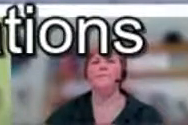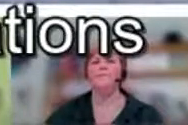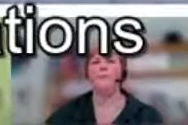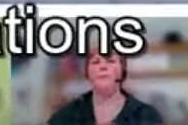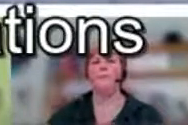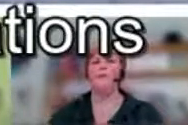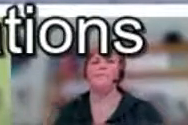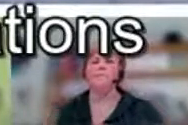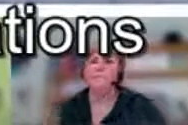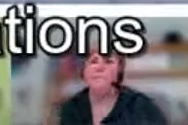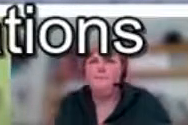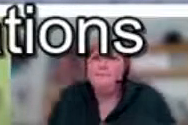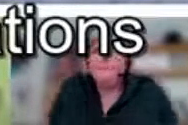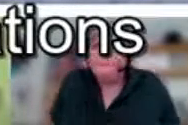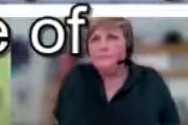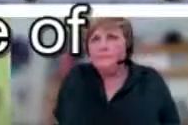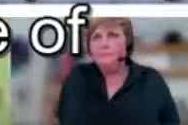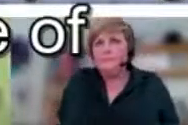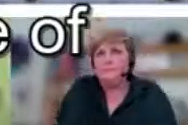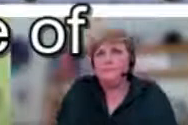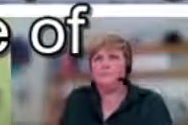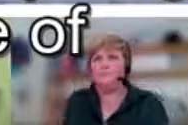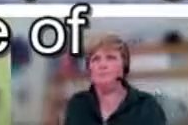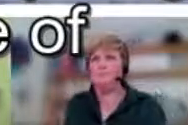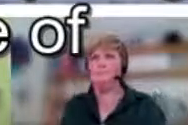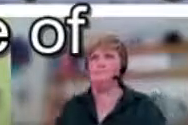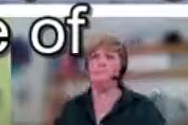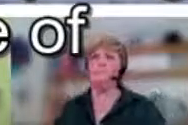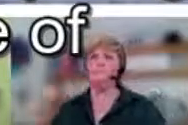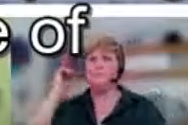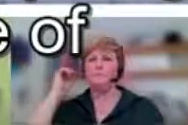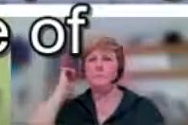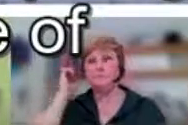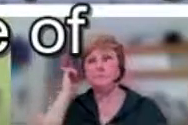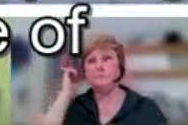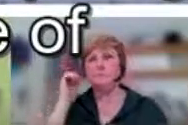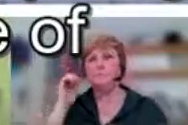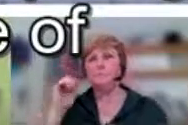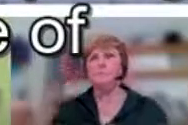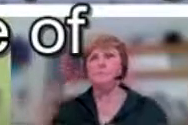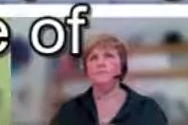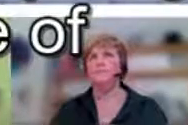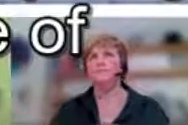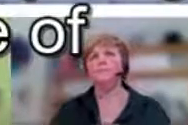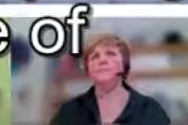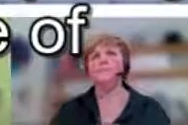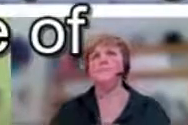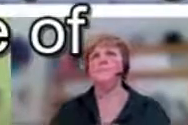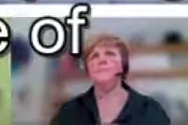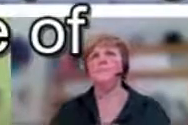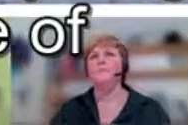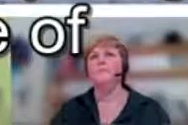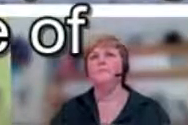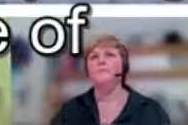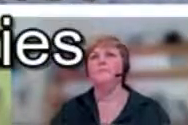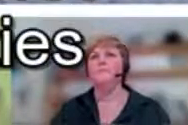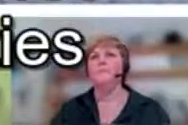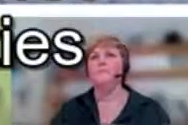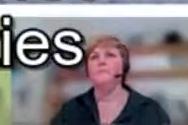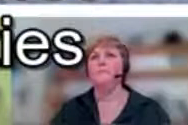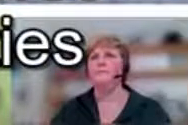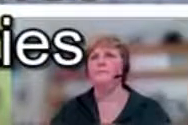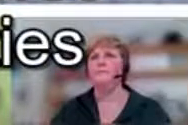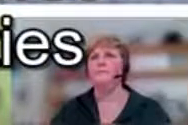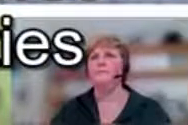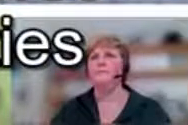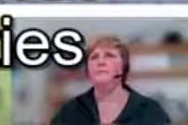Working with local communities and organisations such as Sustrans, a UK walking and cycling charity, we've developed a programme of improvements